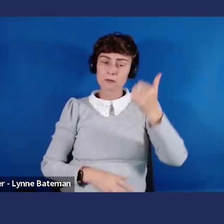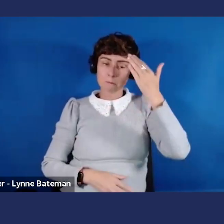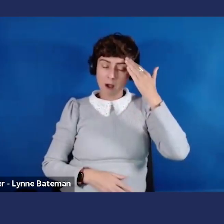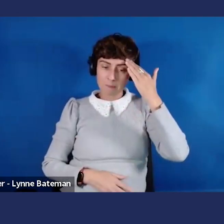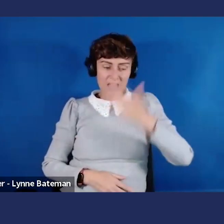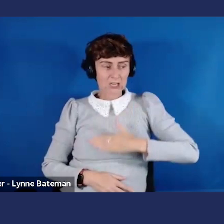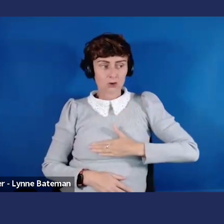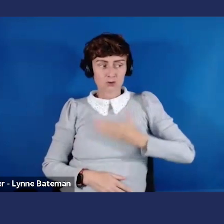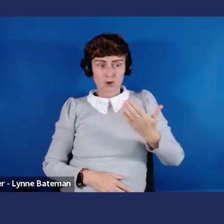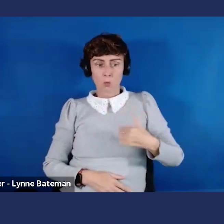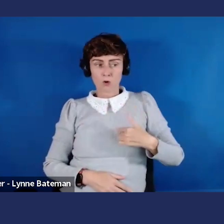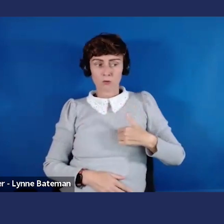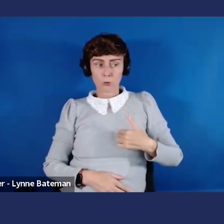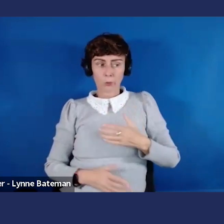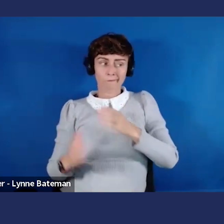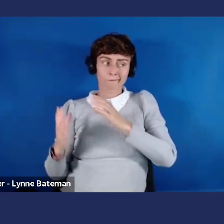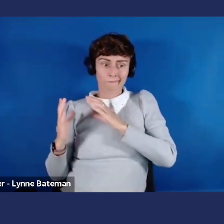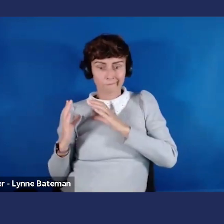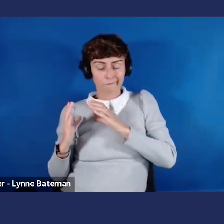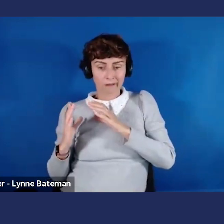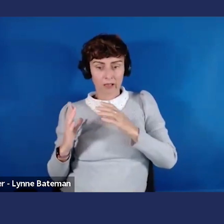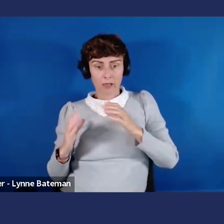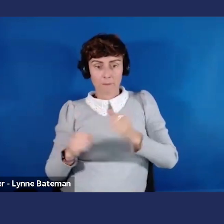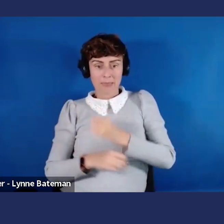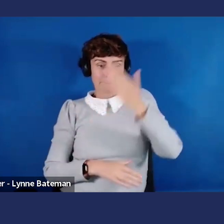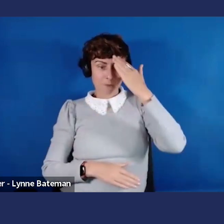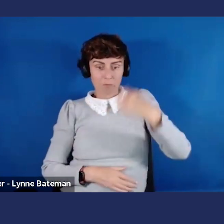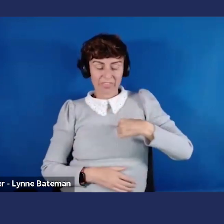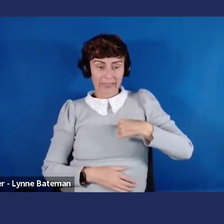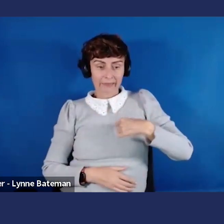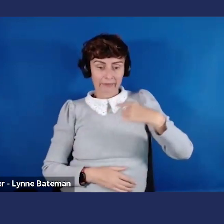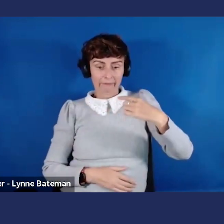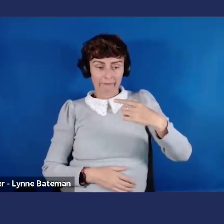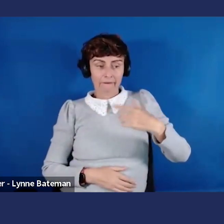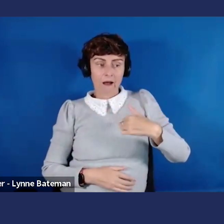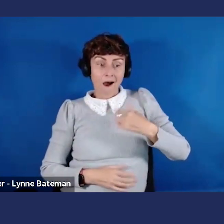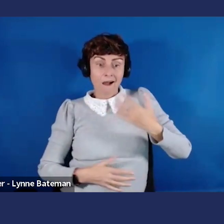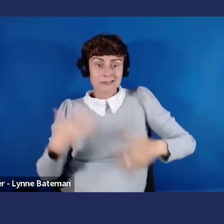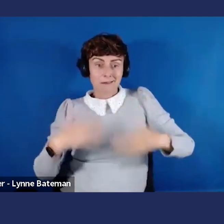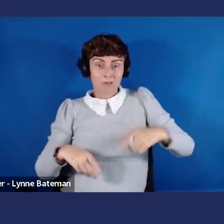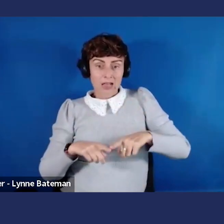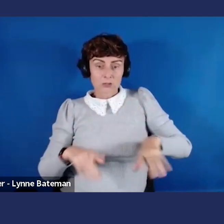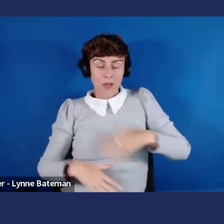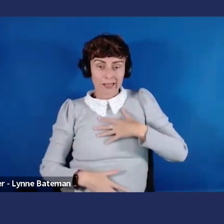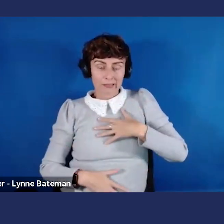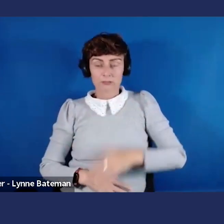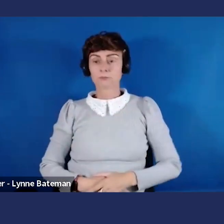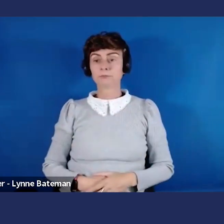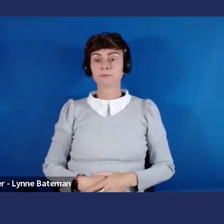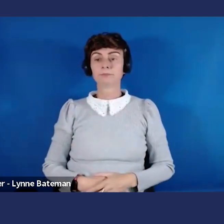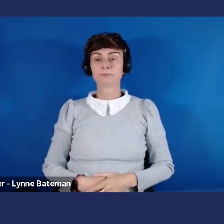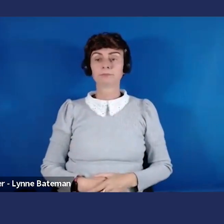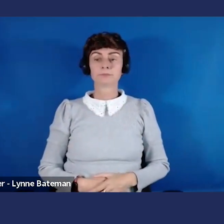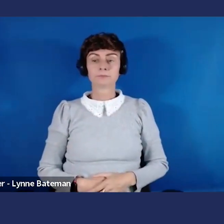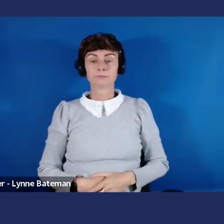to burden mum with the thought that dad experienced something traumatic through that experience.